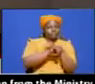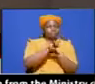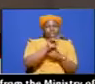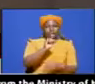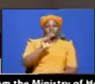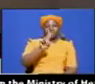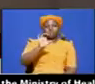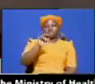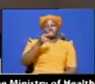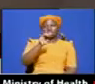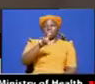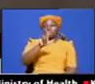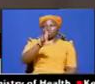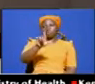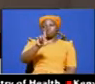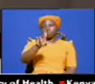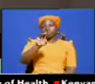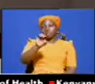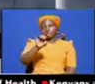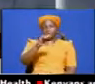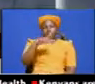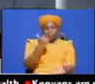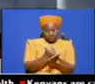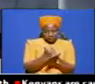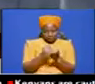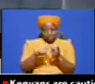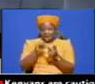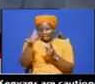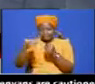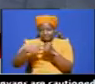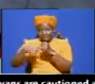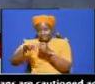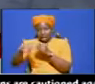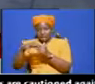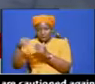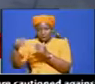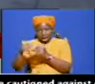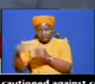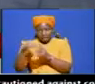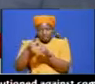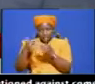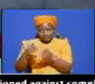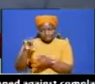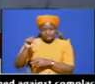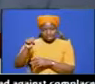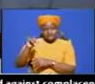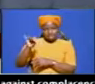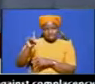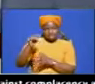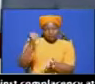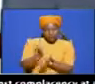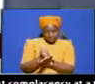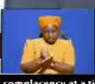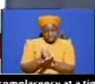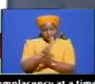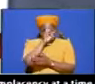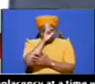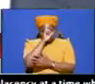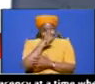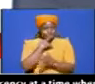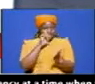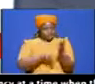chamber and $7,000 from Justice Said Chitembwe. The officer said once investigations are